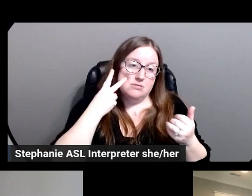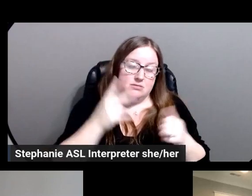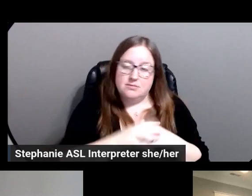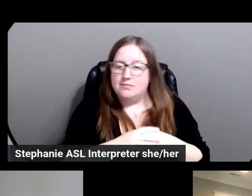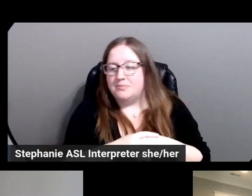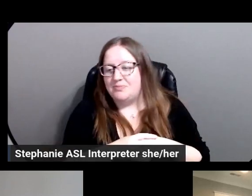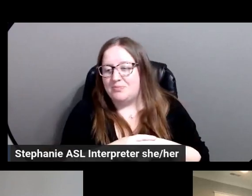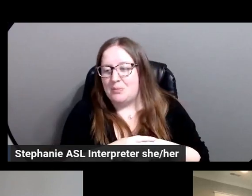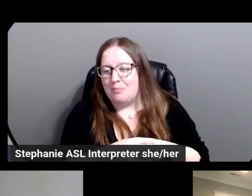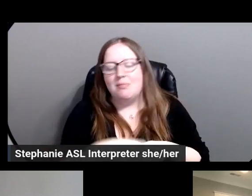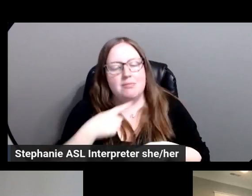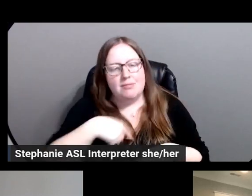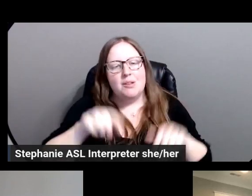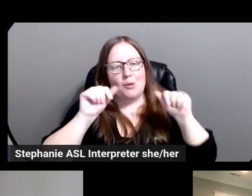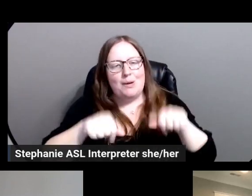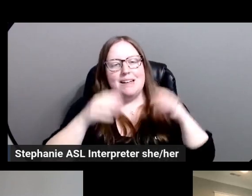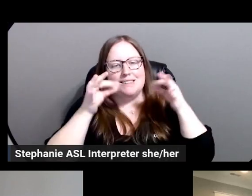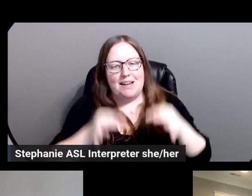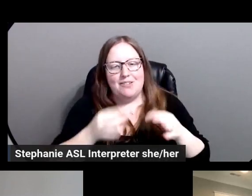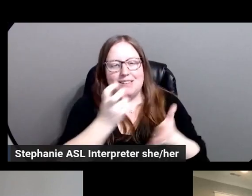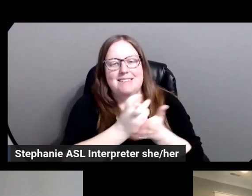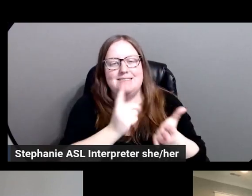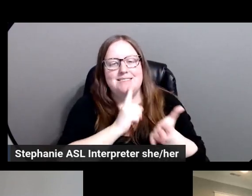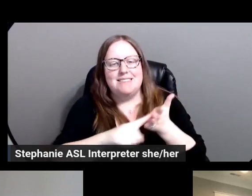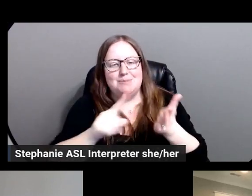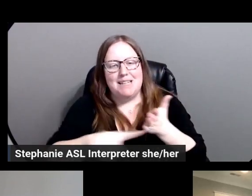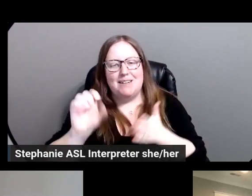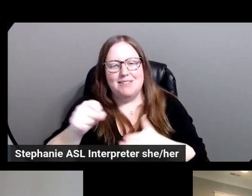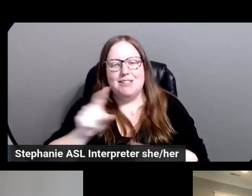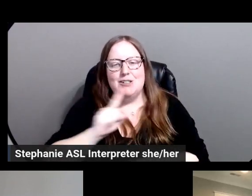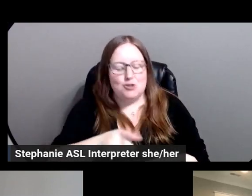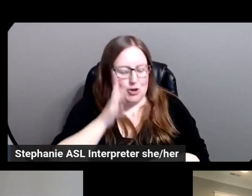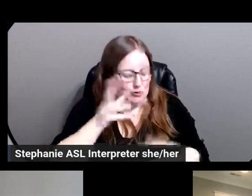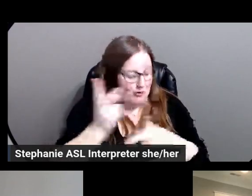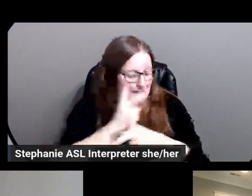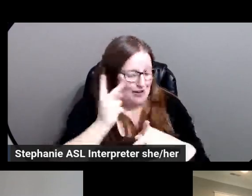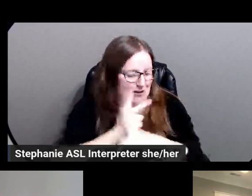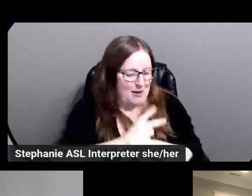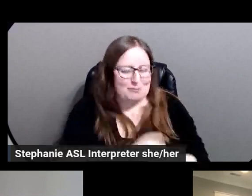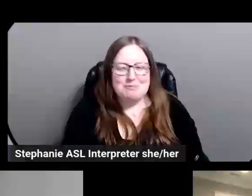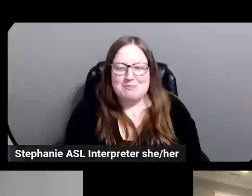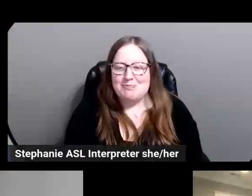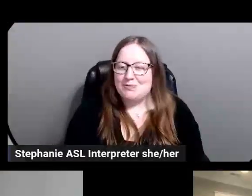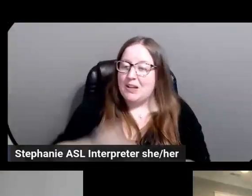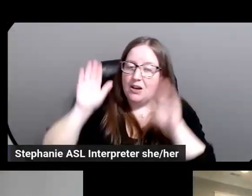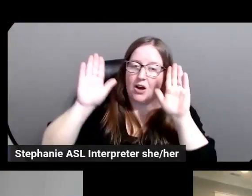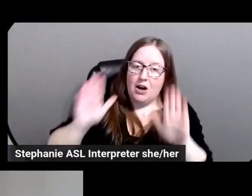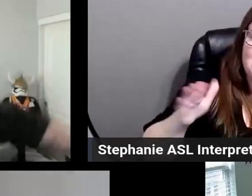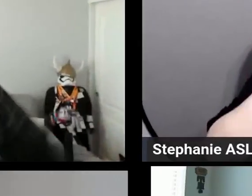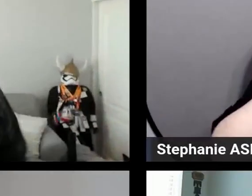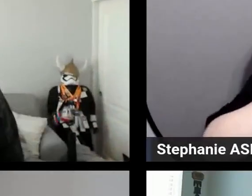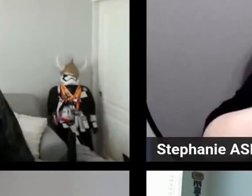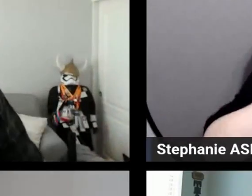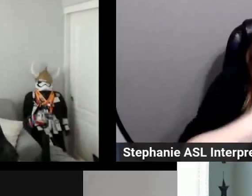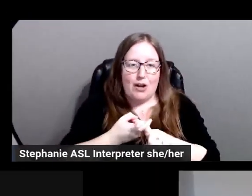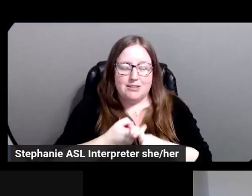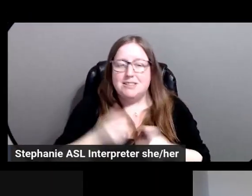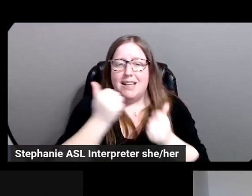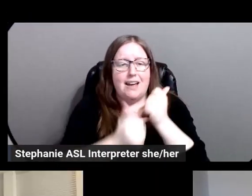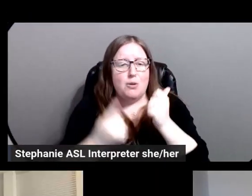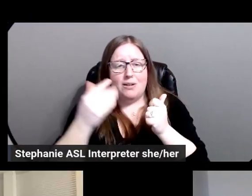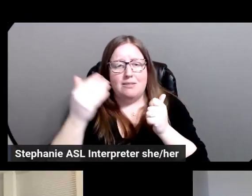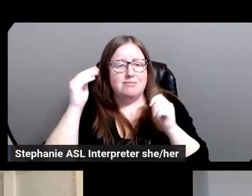think we could definitely do a deep dive. So yeah, we'll figure it out. Awesome. Well, thank you, friends. You all have a